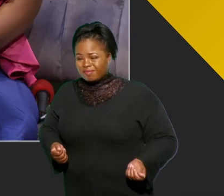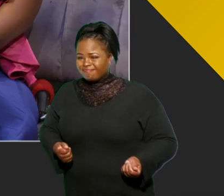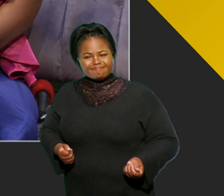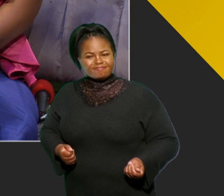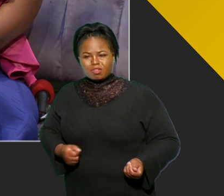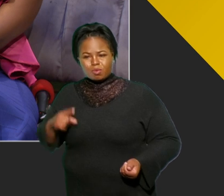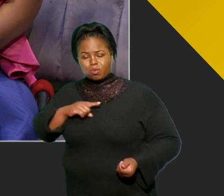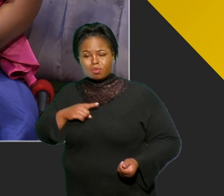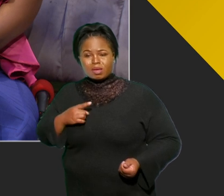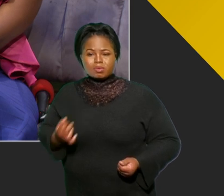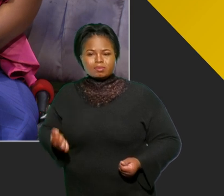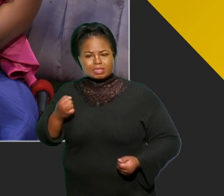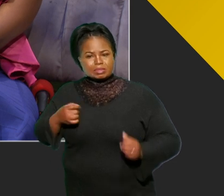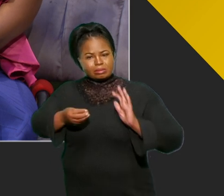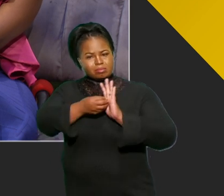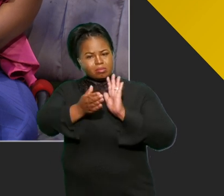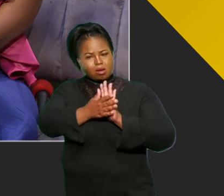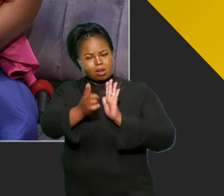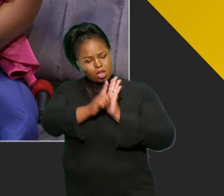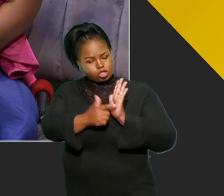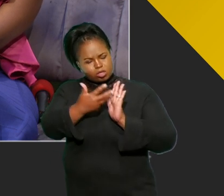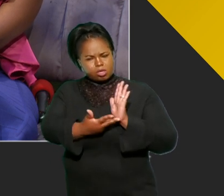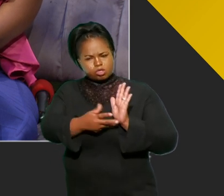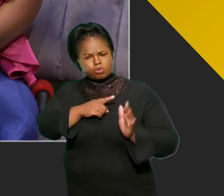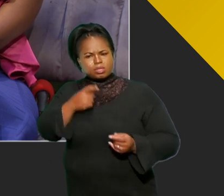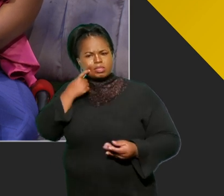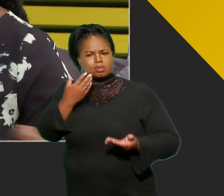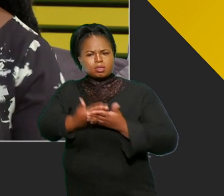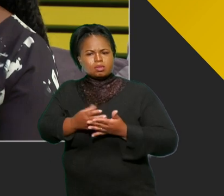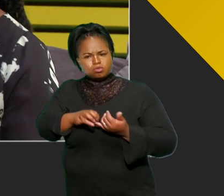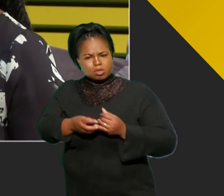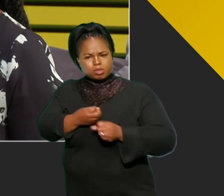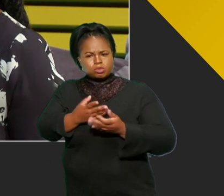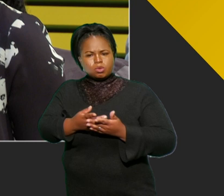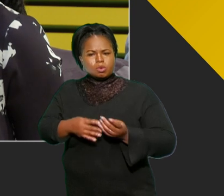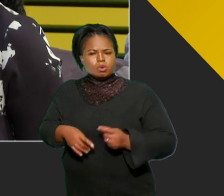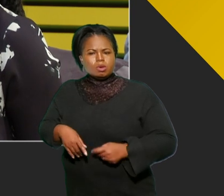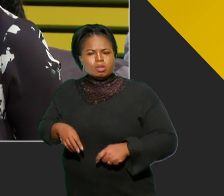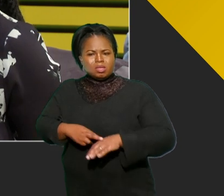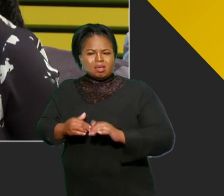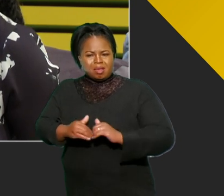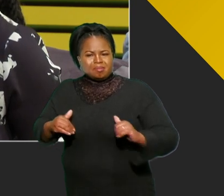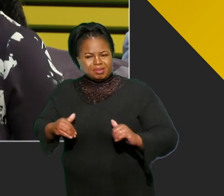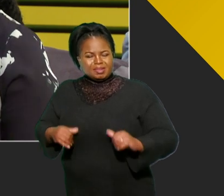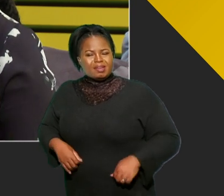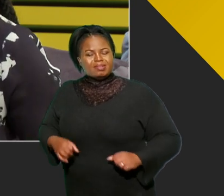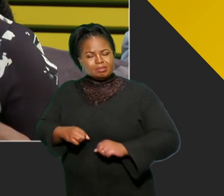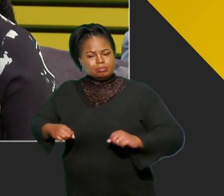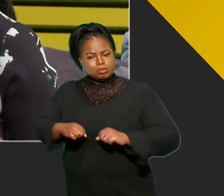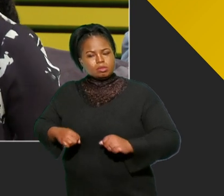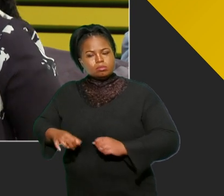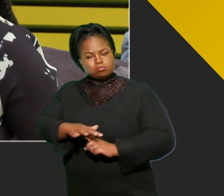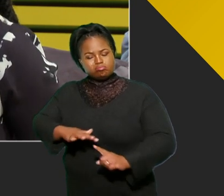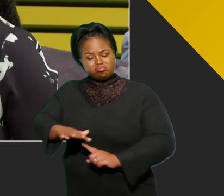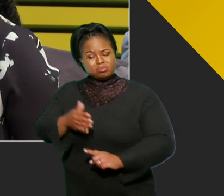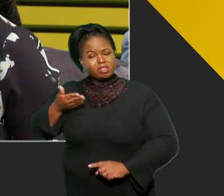very powerful piece of legislation that had the potential to really reverse our apartheid spatial planning and all of these